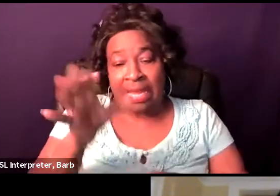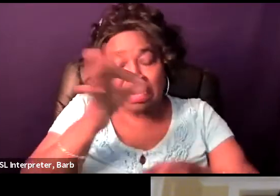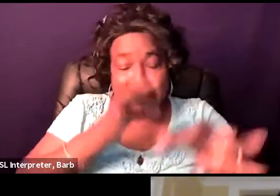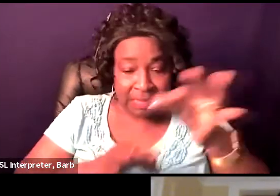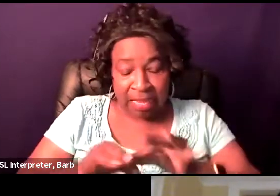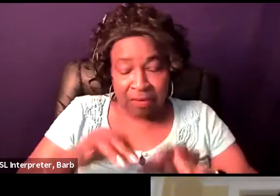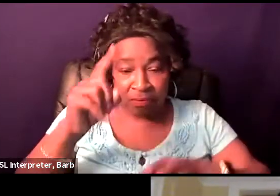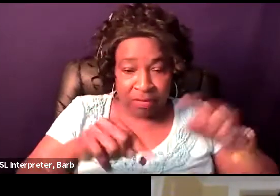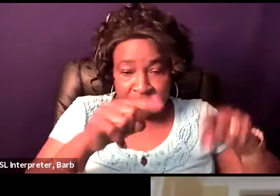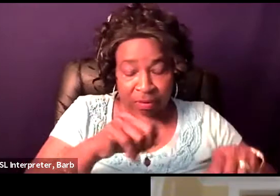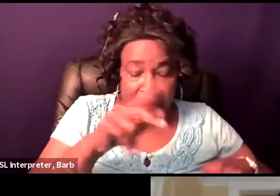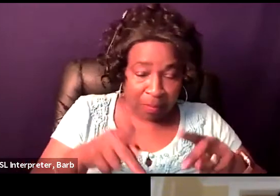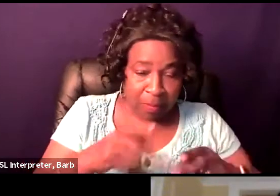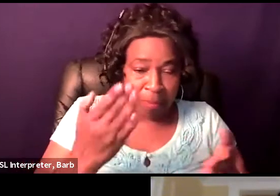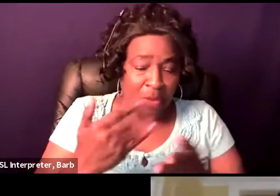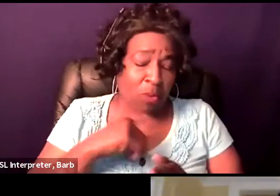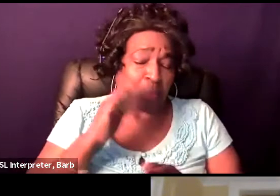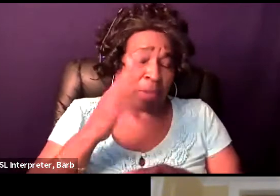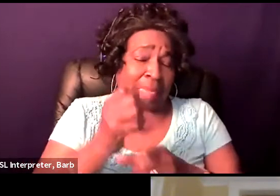get different technologies. But if